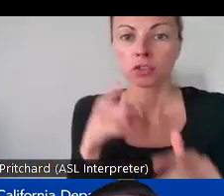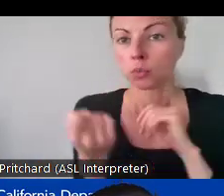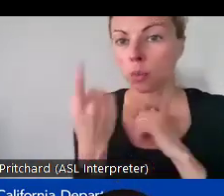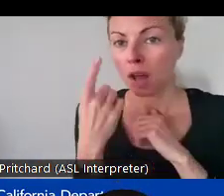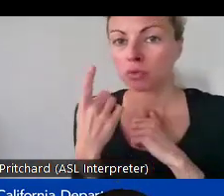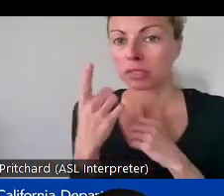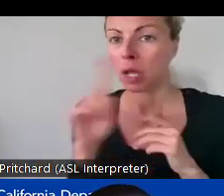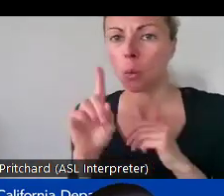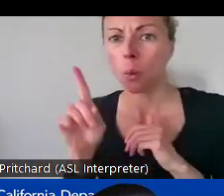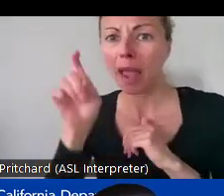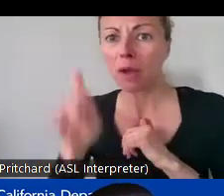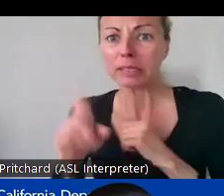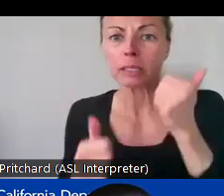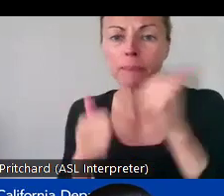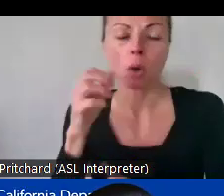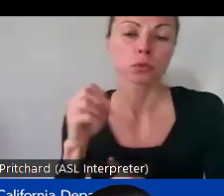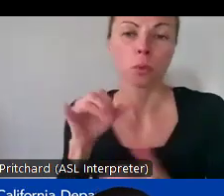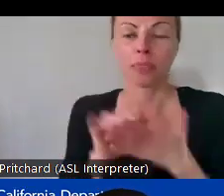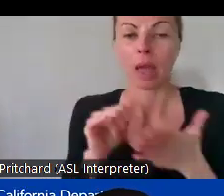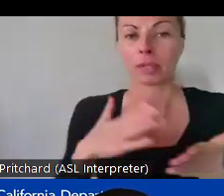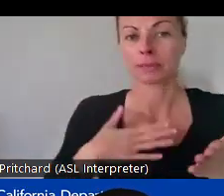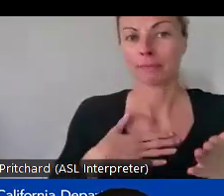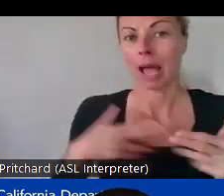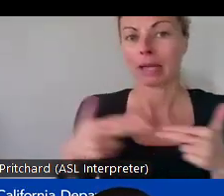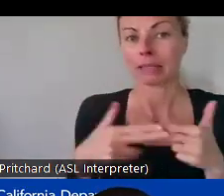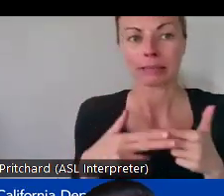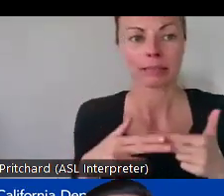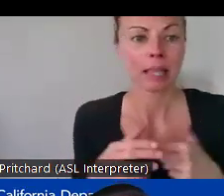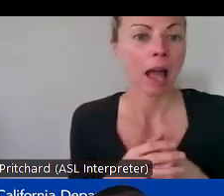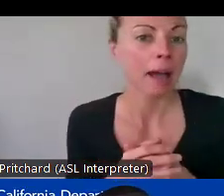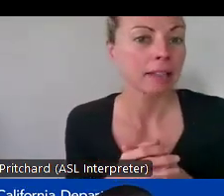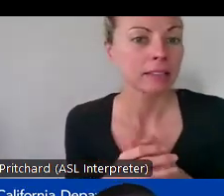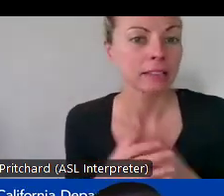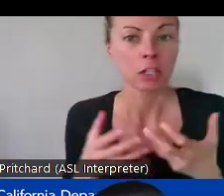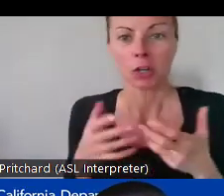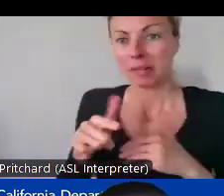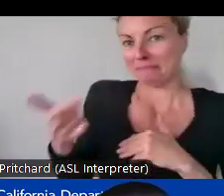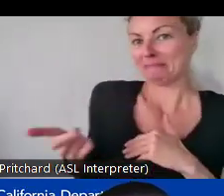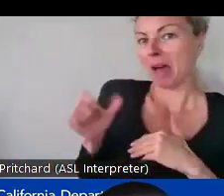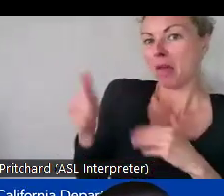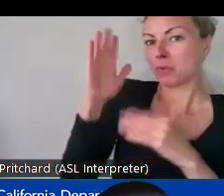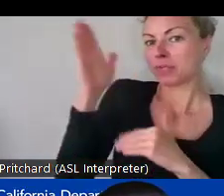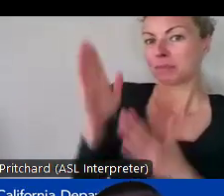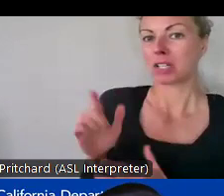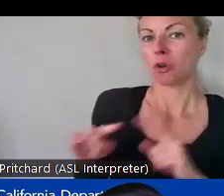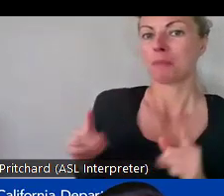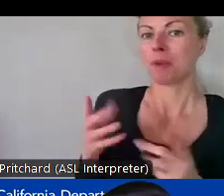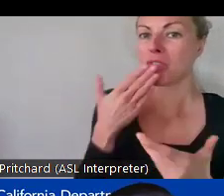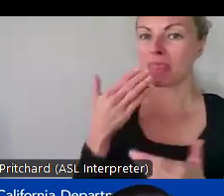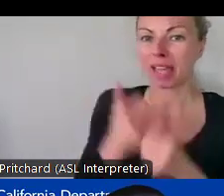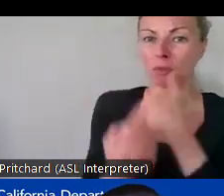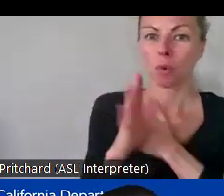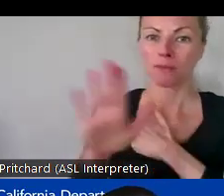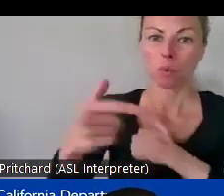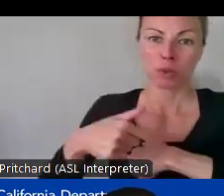needs are. So that was my final slide. I'll hand it over to the next speaker. I just want to thank everyone for their time this morning. Look forward to collaborating in the